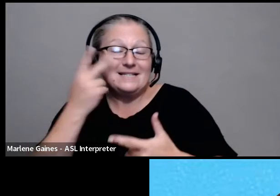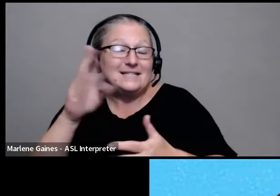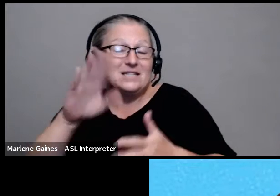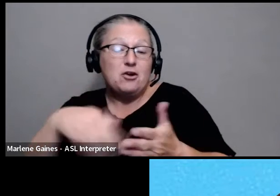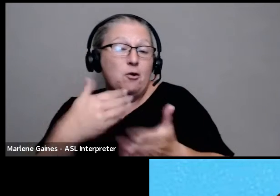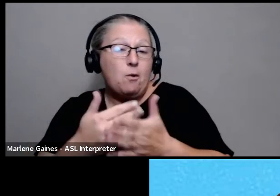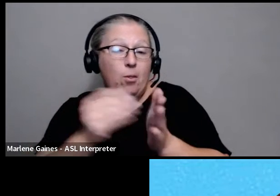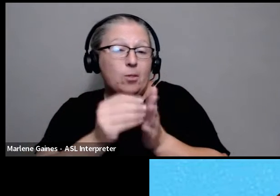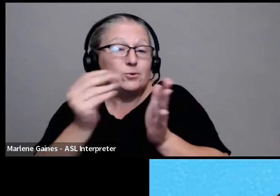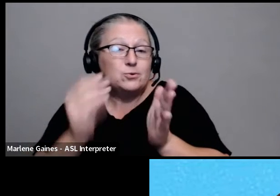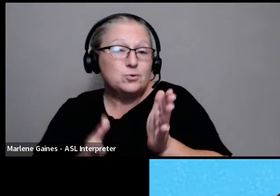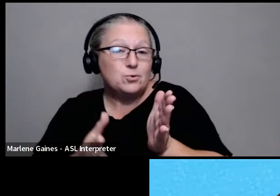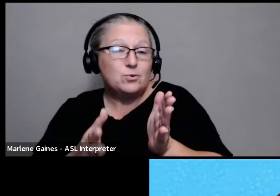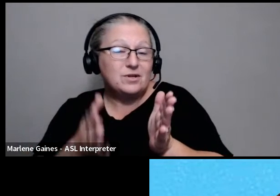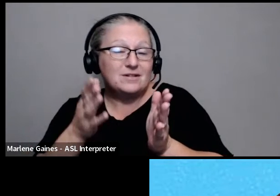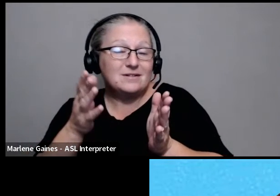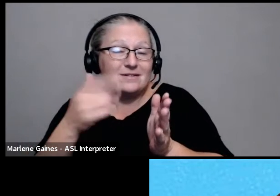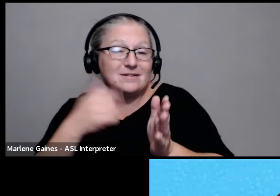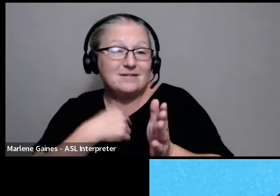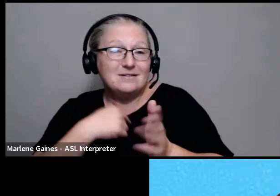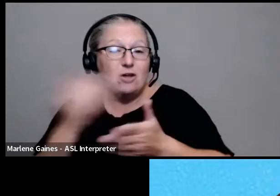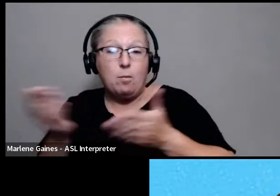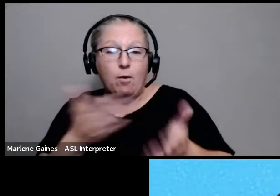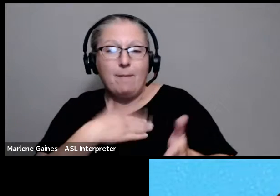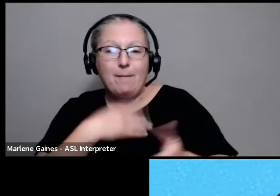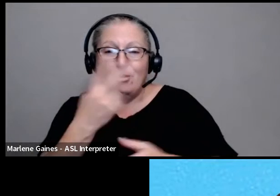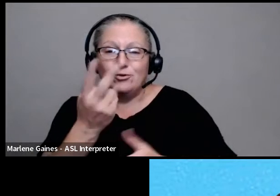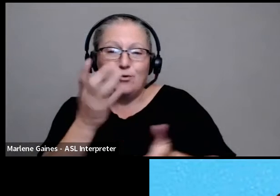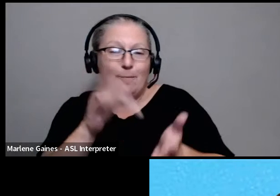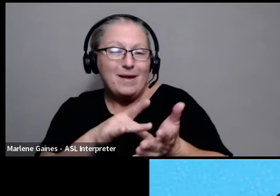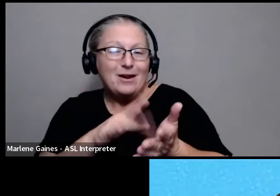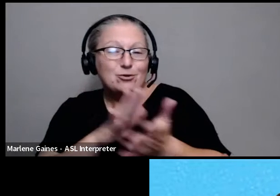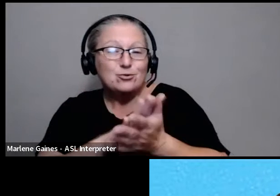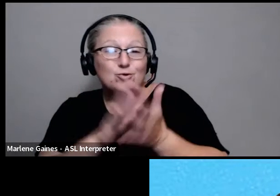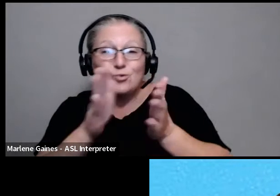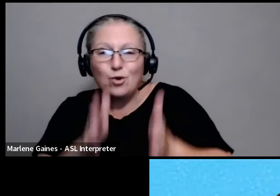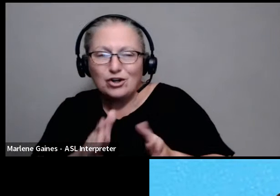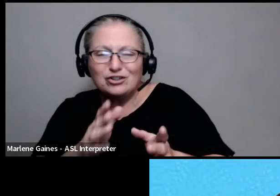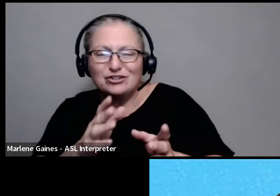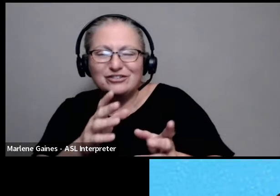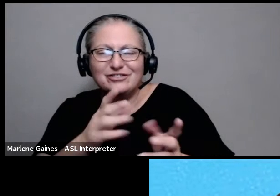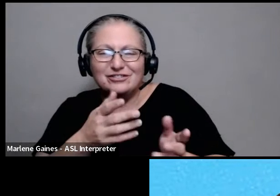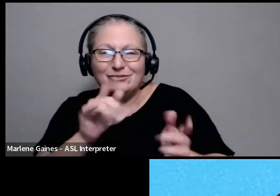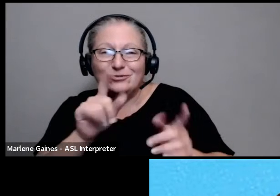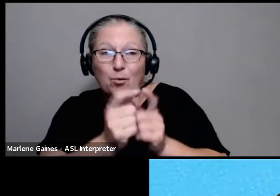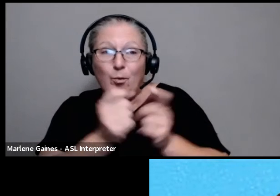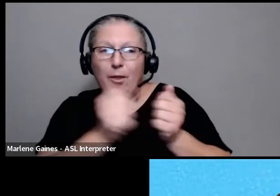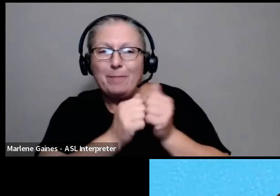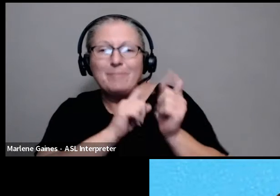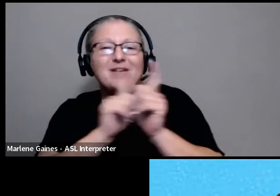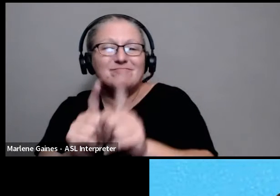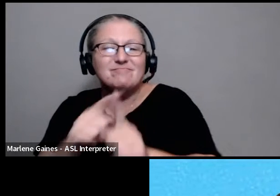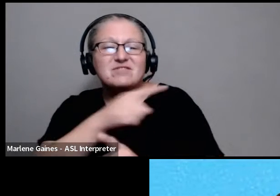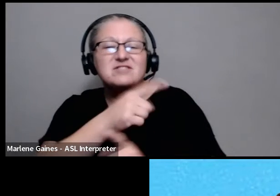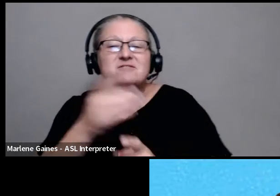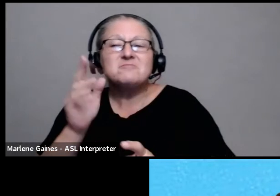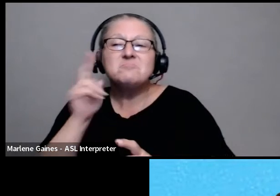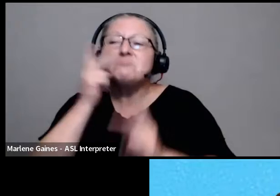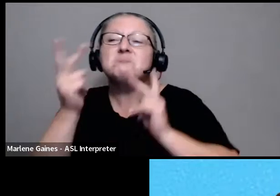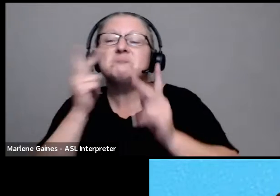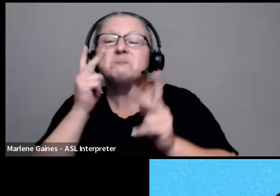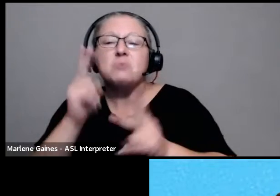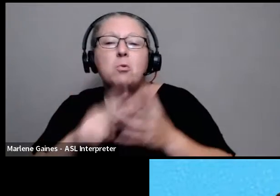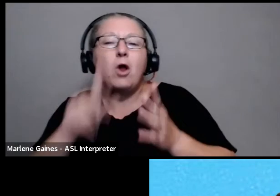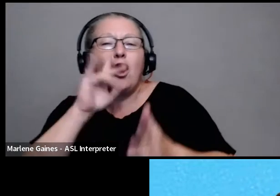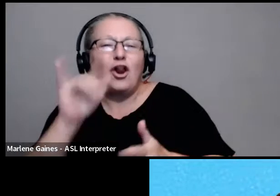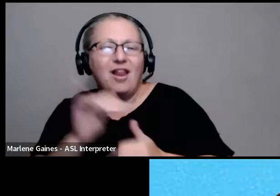of the students who were there. I brought my 2 middle schoolers even to get a taste of what's out there. So thank